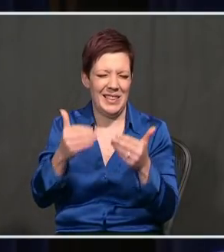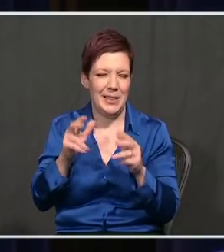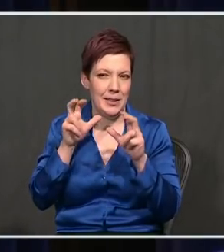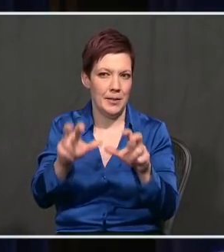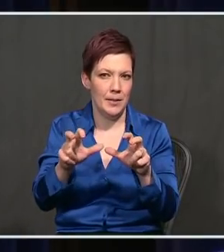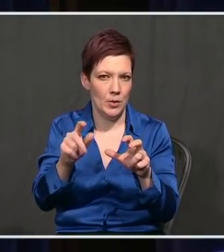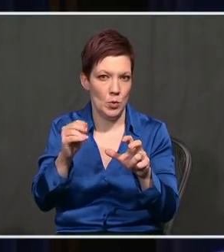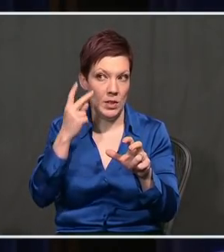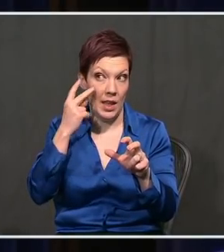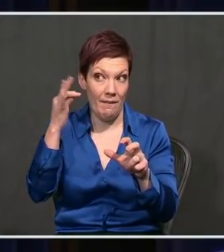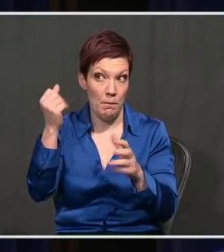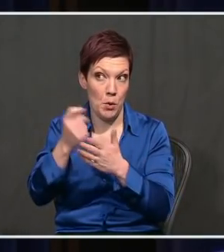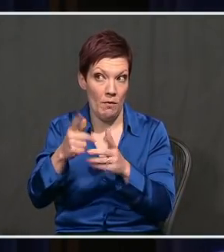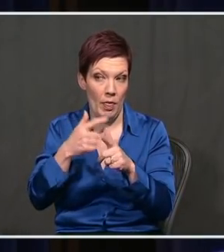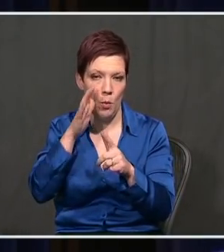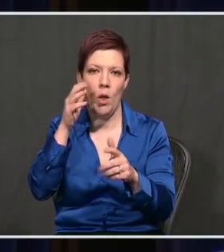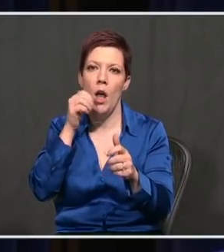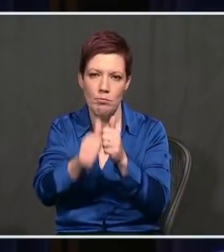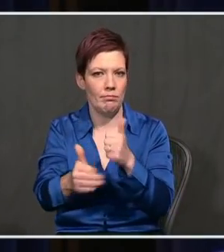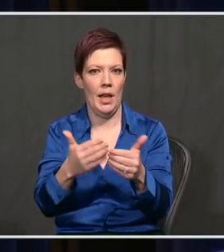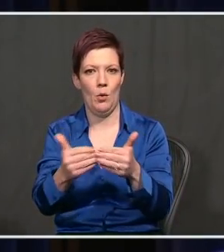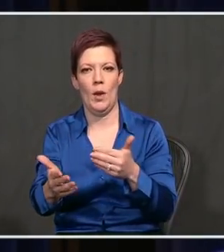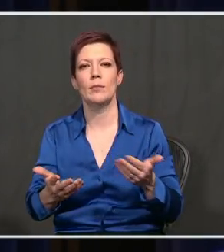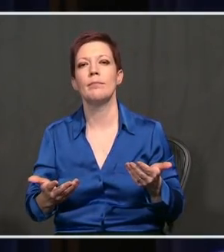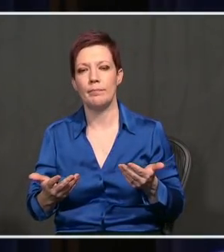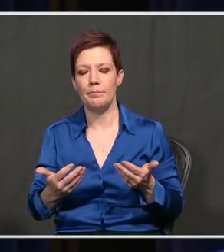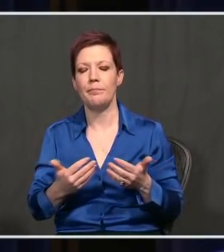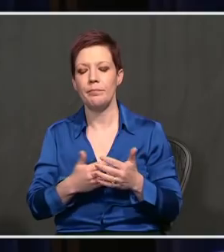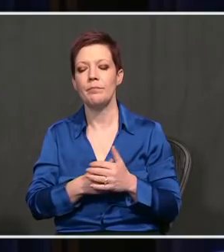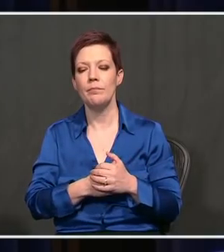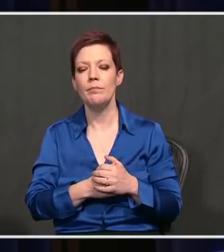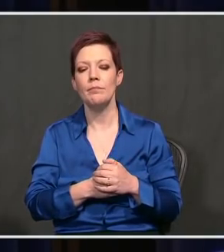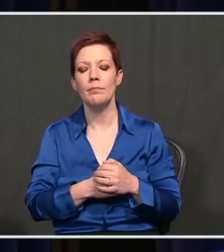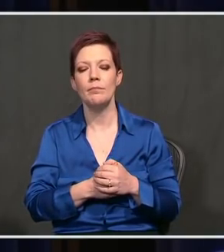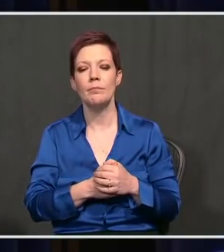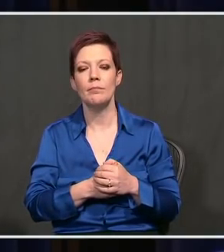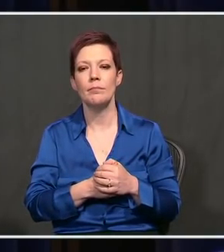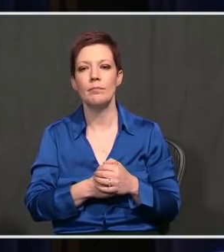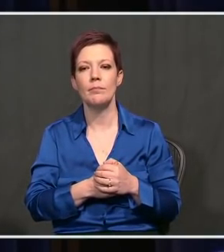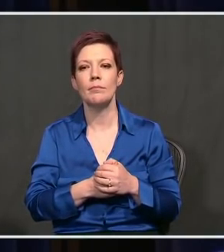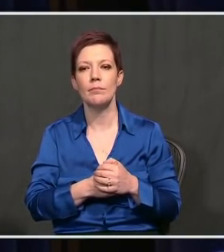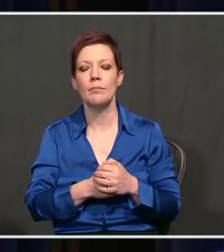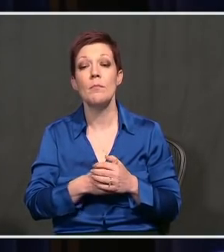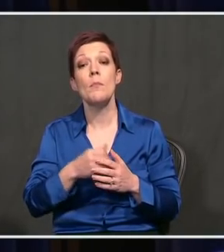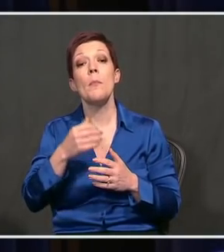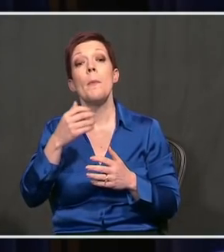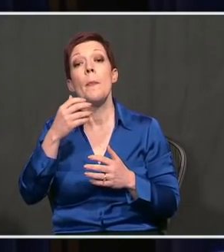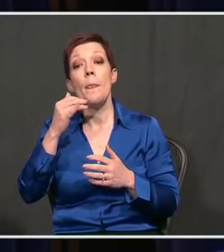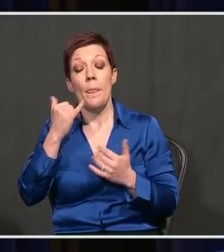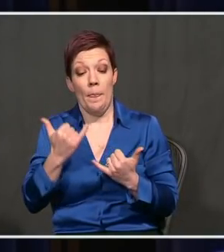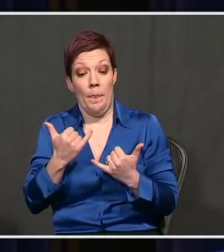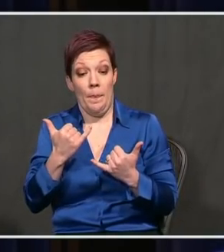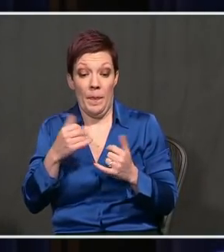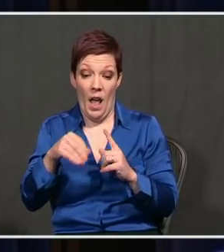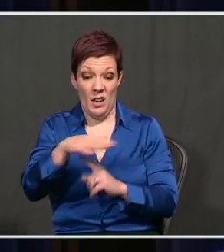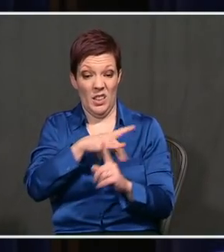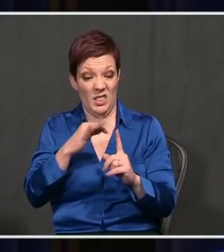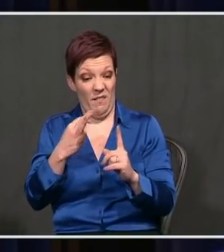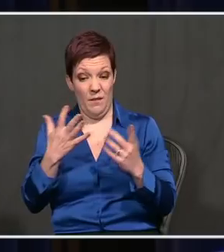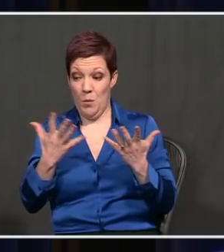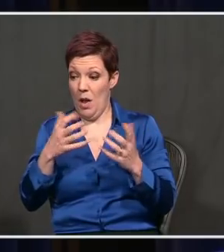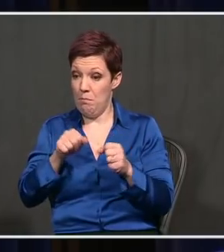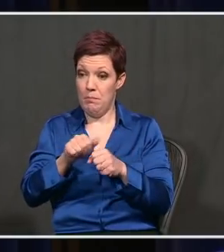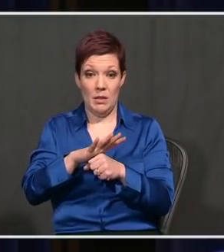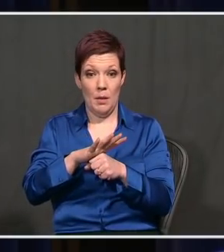trials for the efficacy, to assess efficacy of the vaccines. In the context of a pandemic, running a very big trial